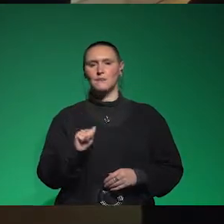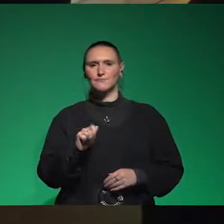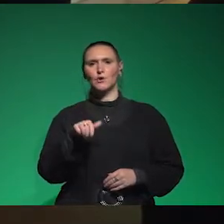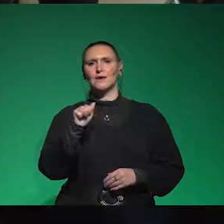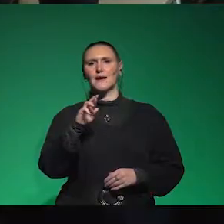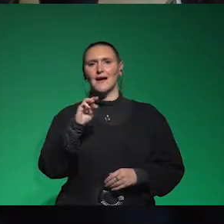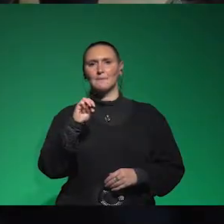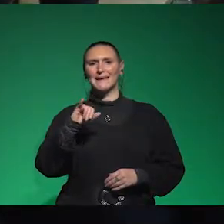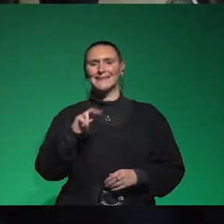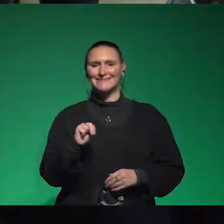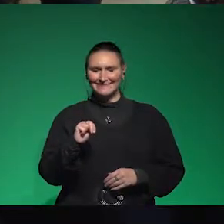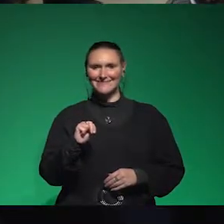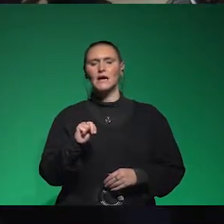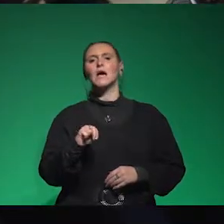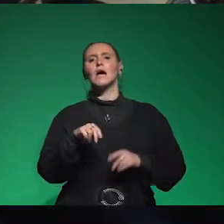Zoom.